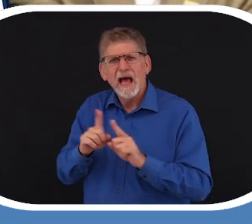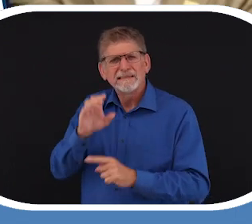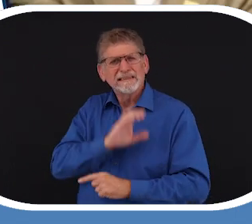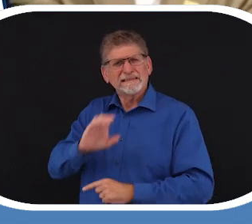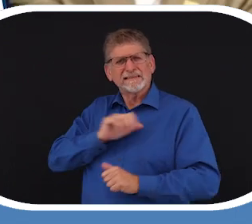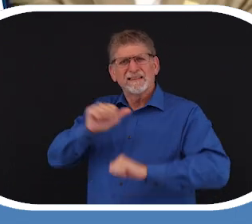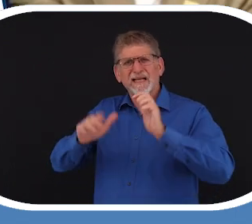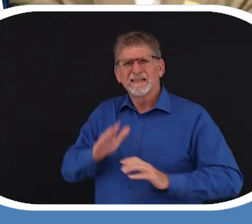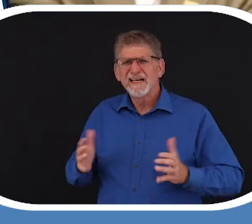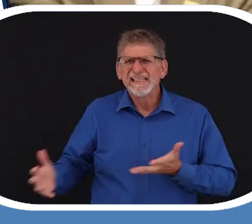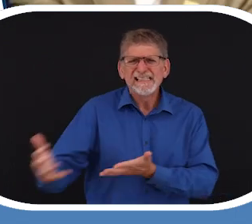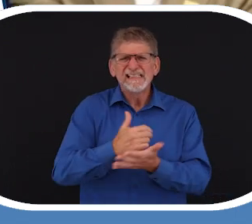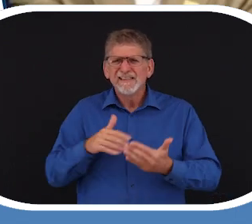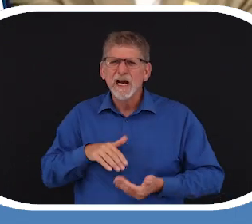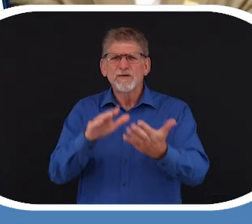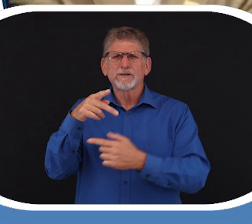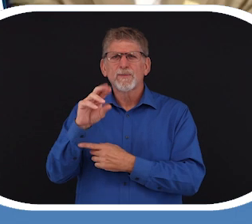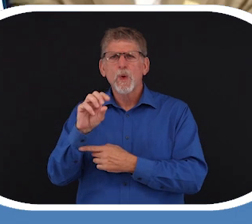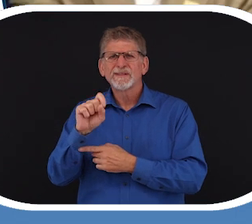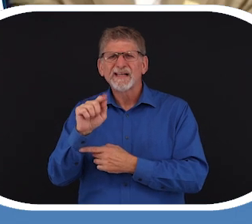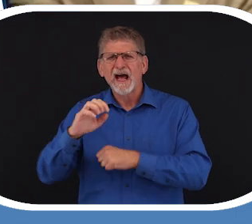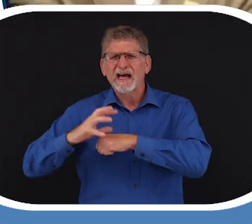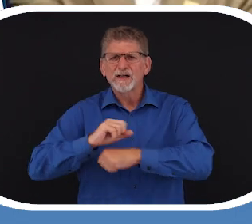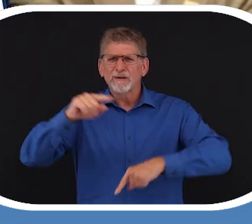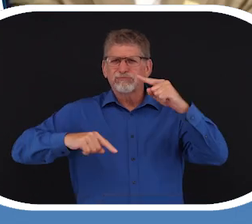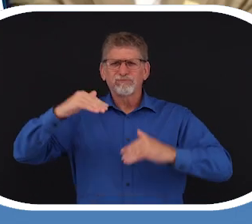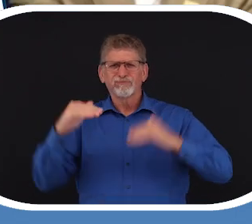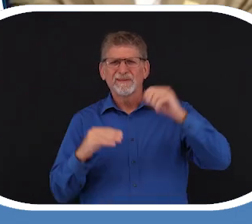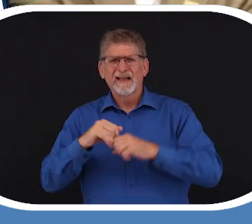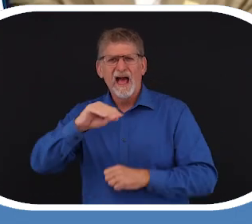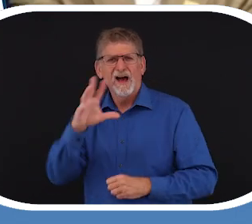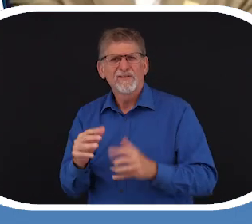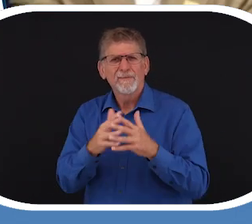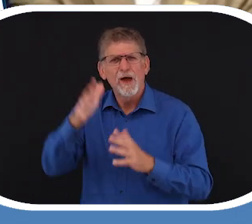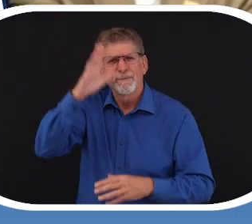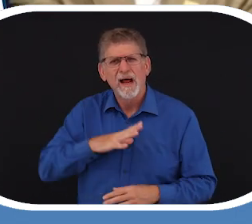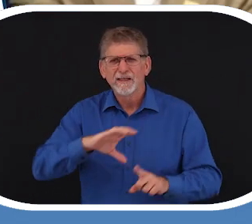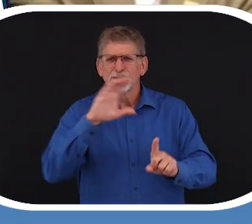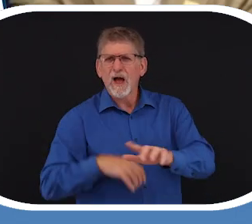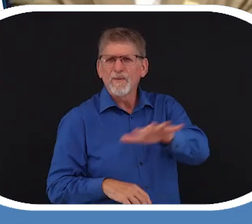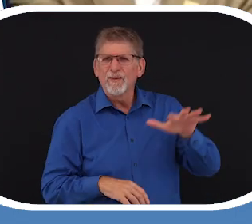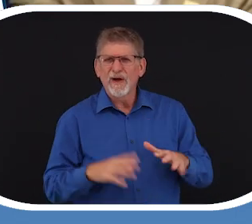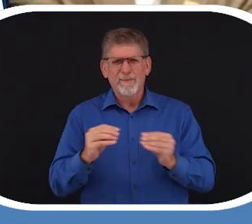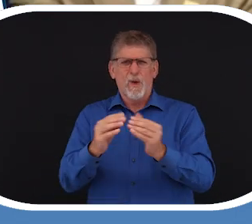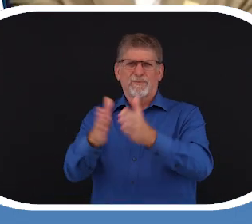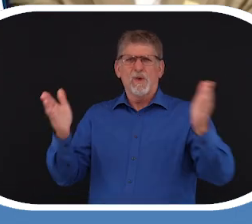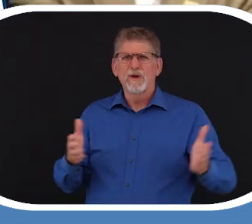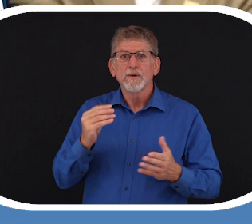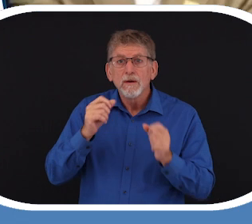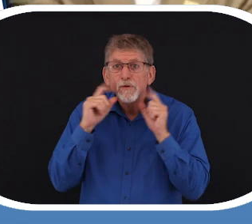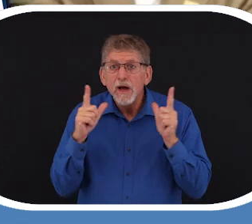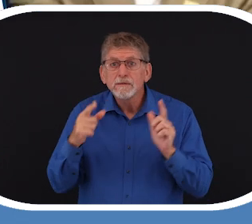that existed in African-American men in the Chicagoland area and much broader. And to our surprise, the model worked. We were able to